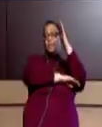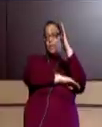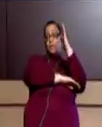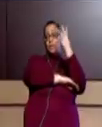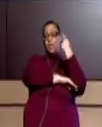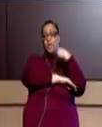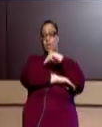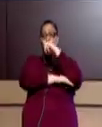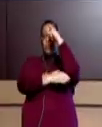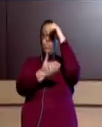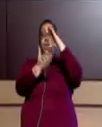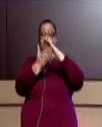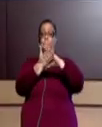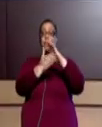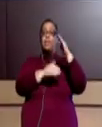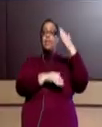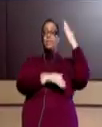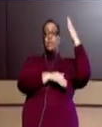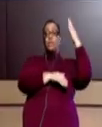we believe in you.